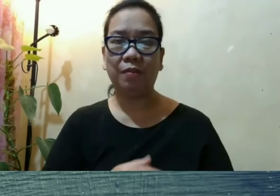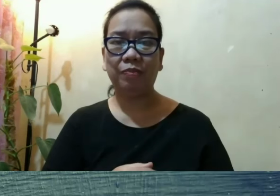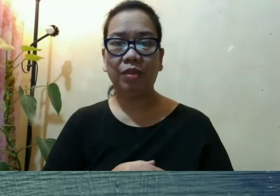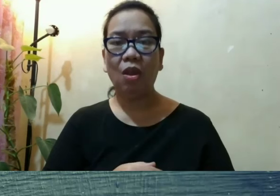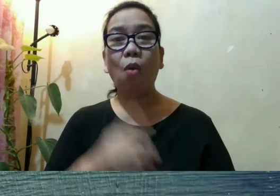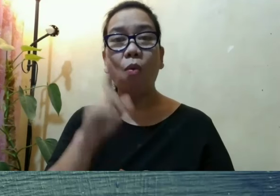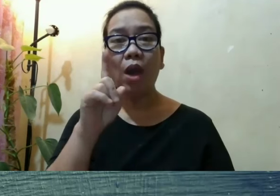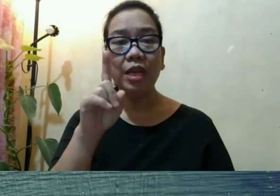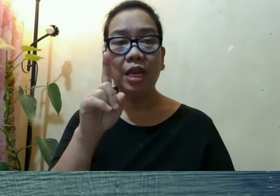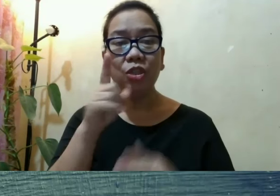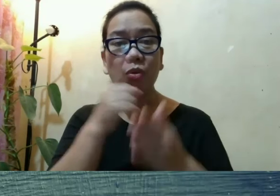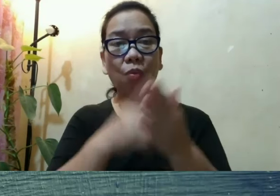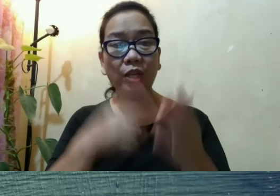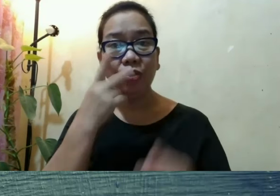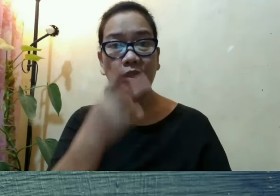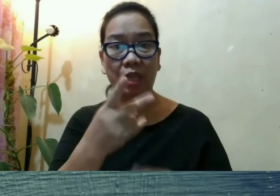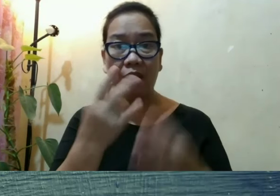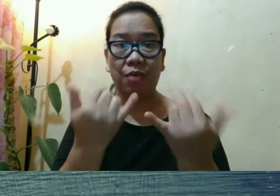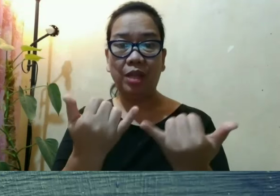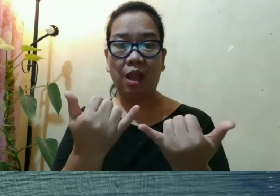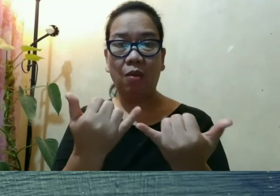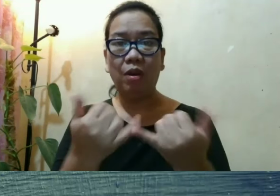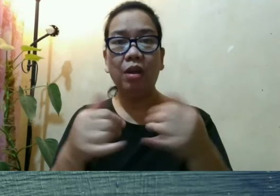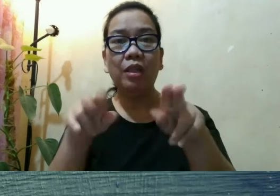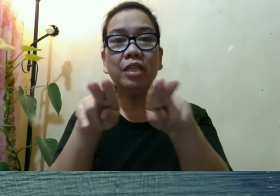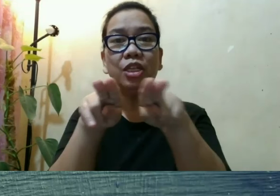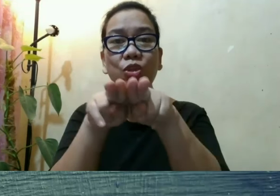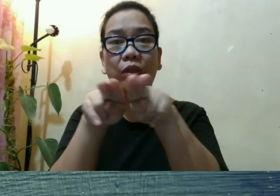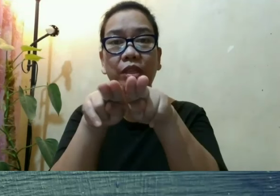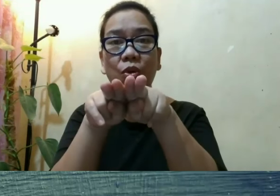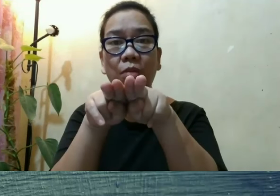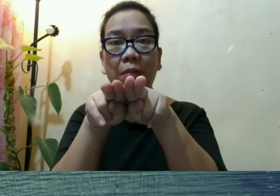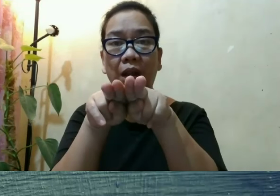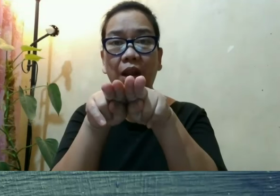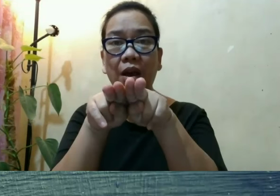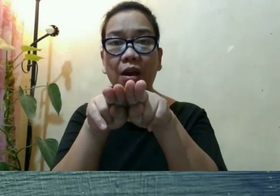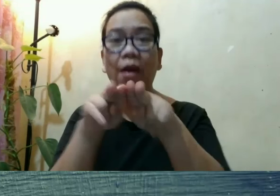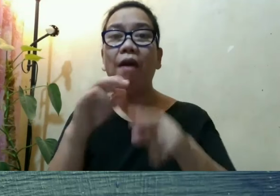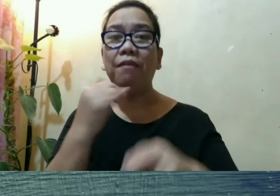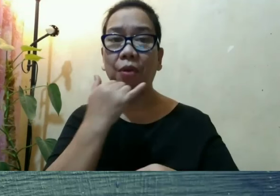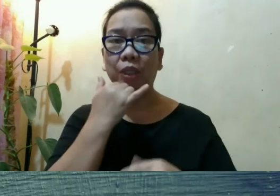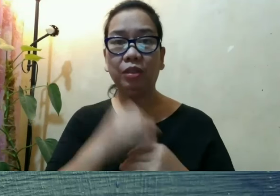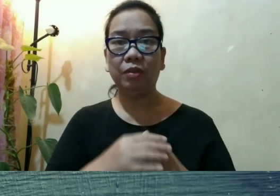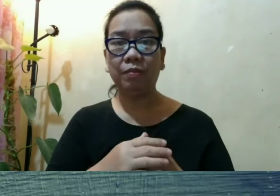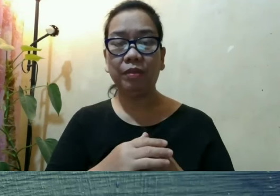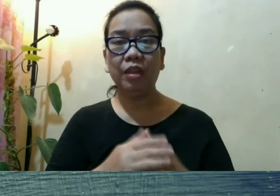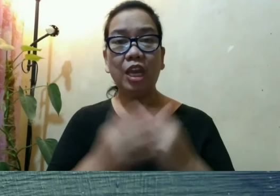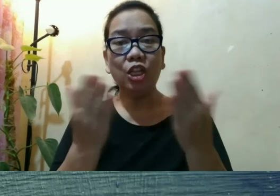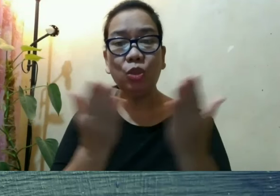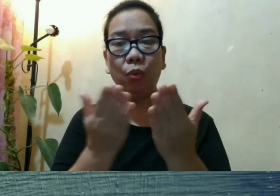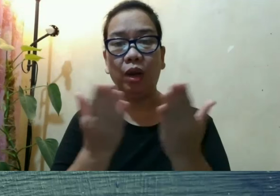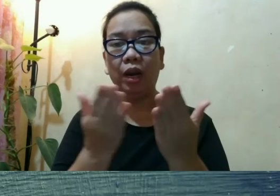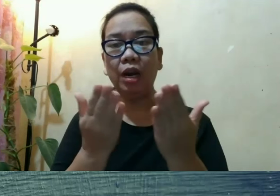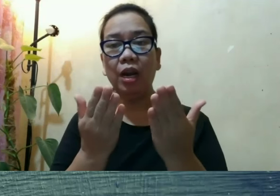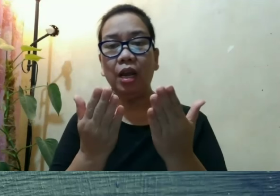faults. One is what you're seeing right now. This is called the normal fault. It